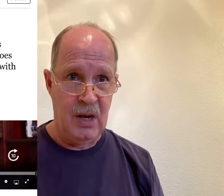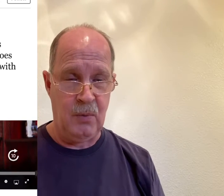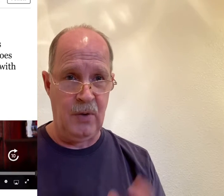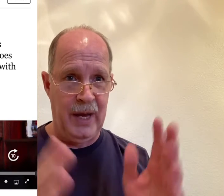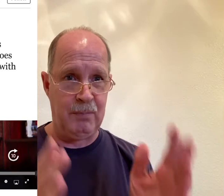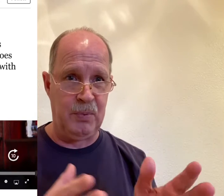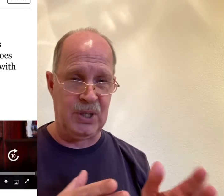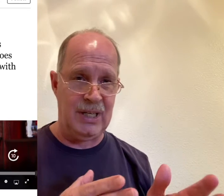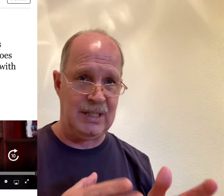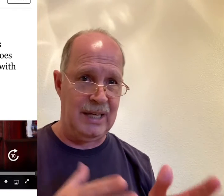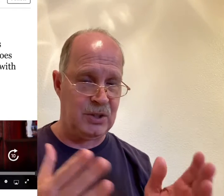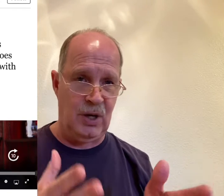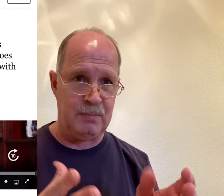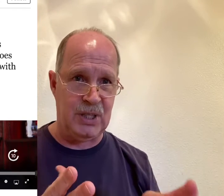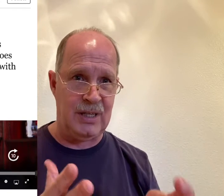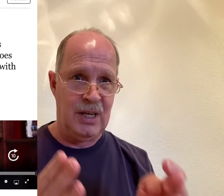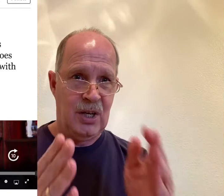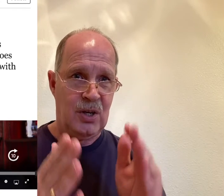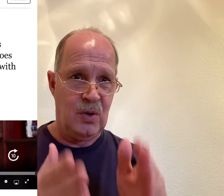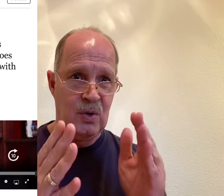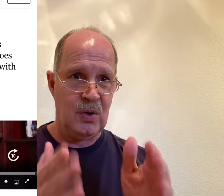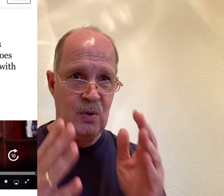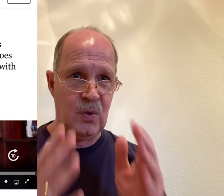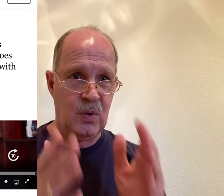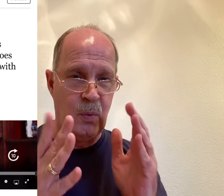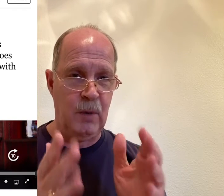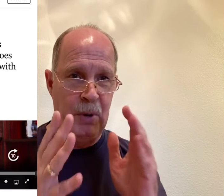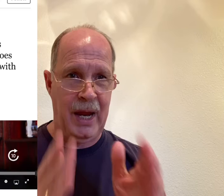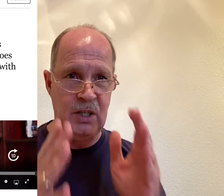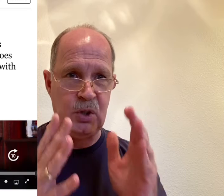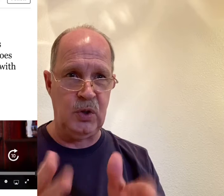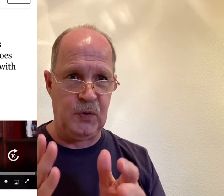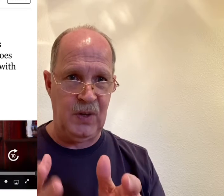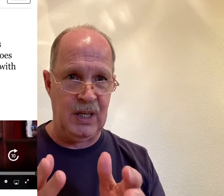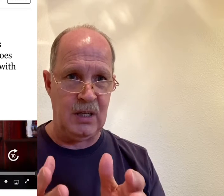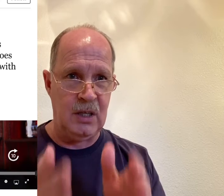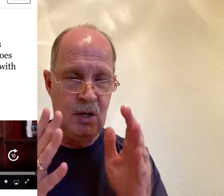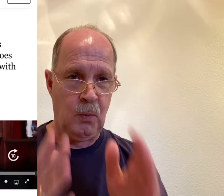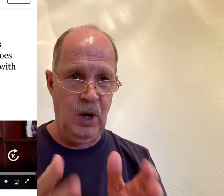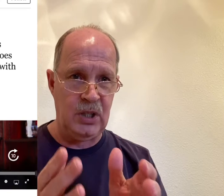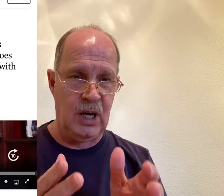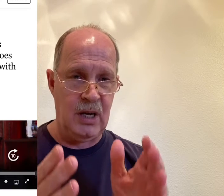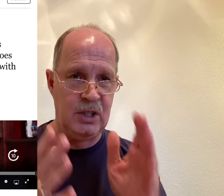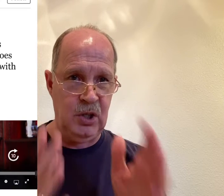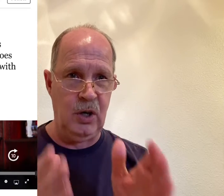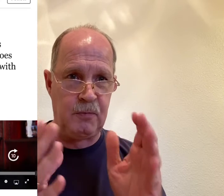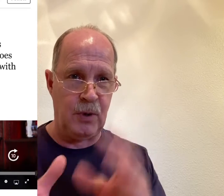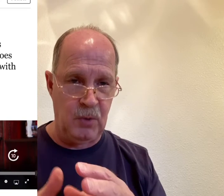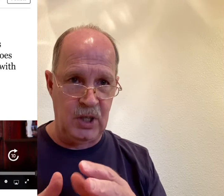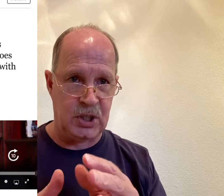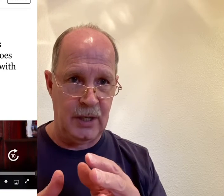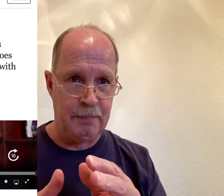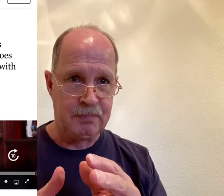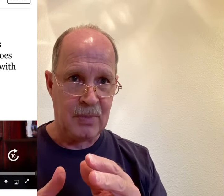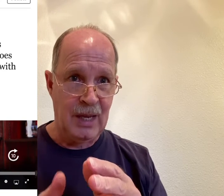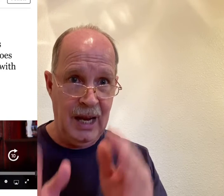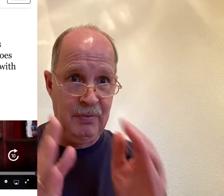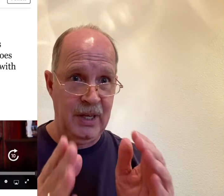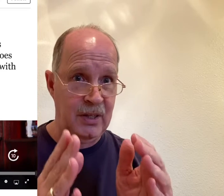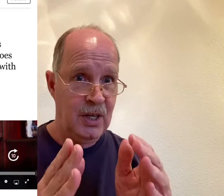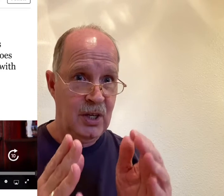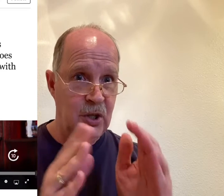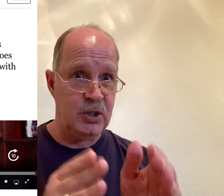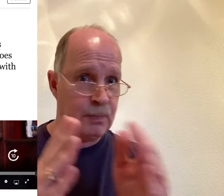France. Well, as Trump said, we're paying to defend Europe from Russia,